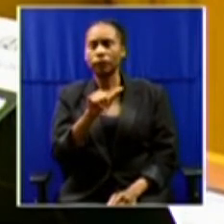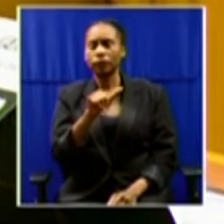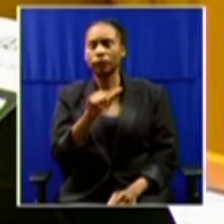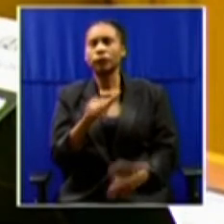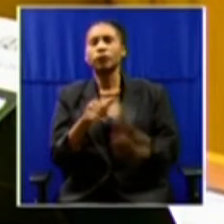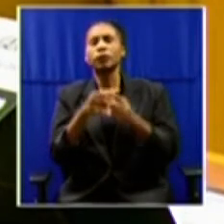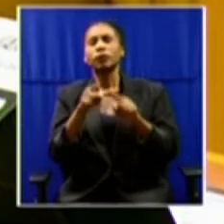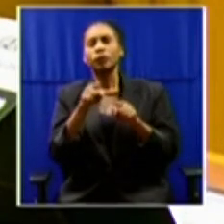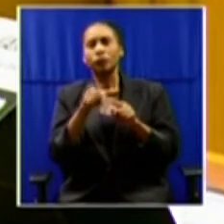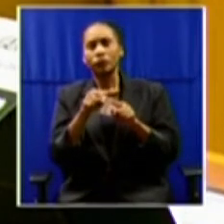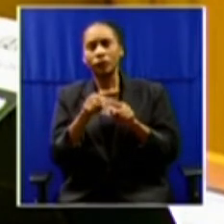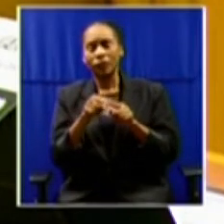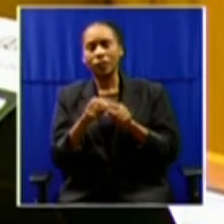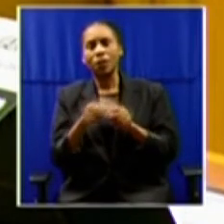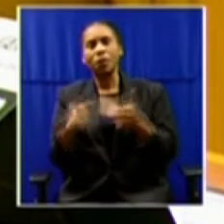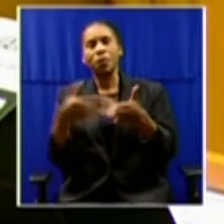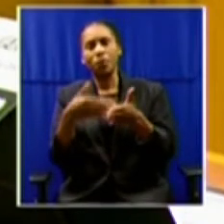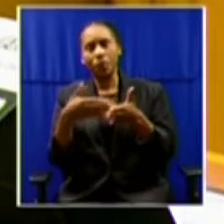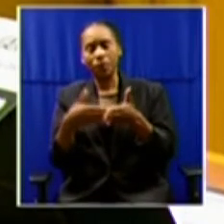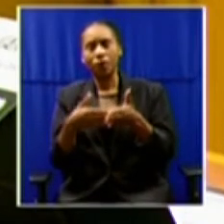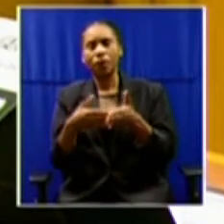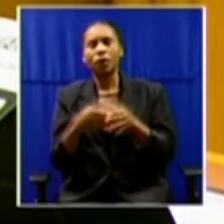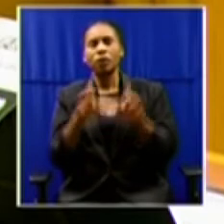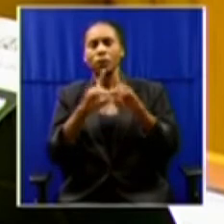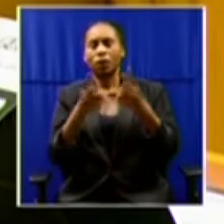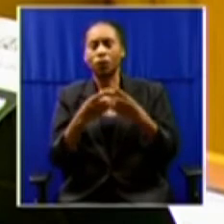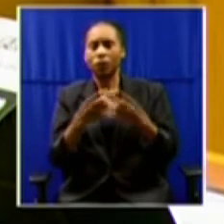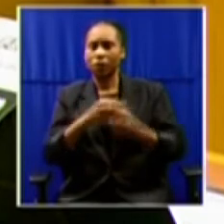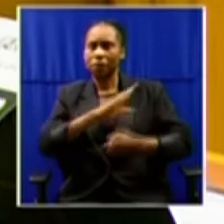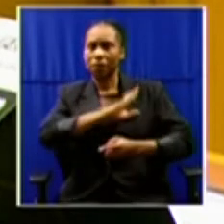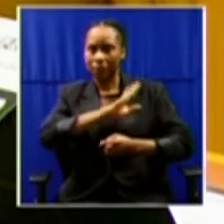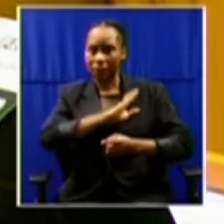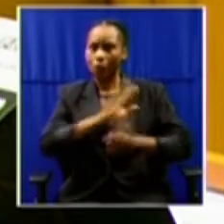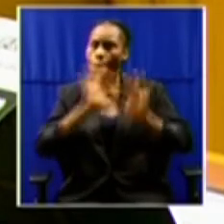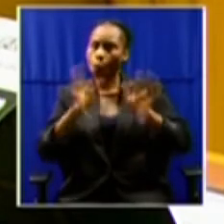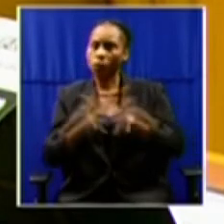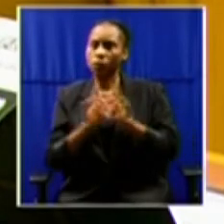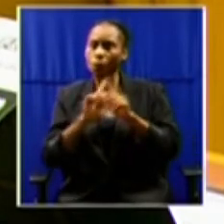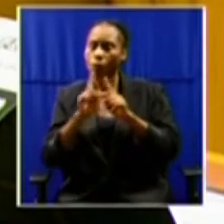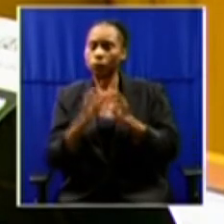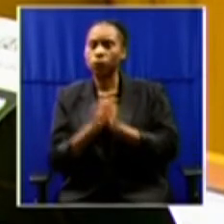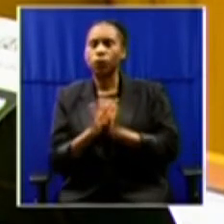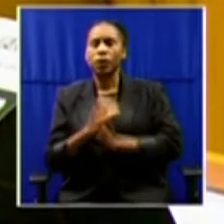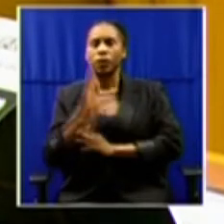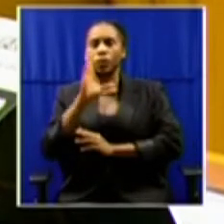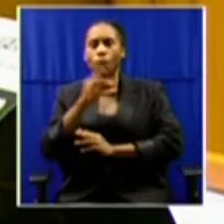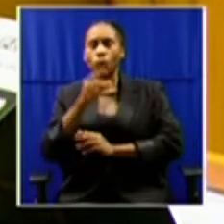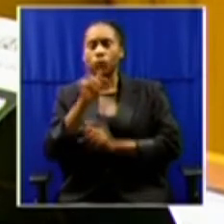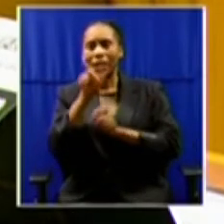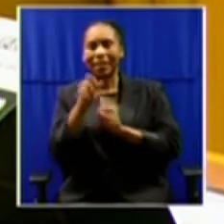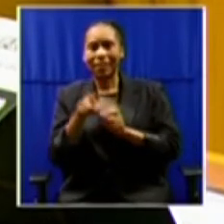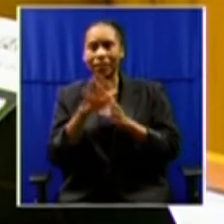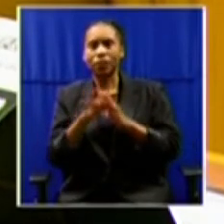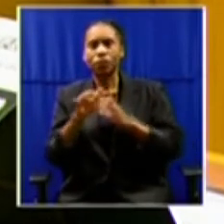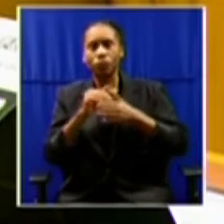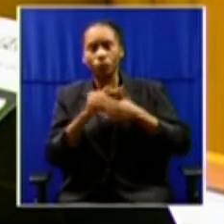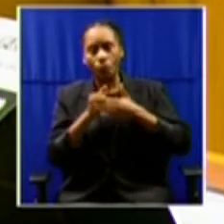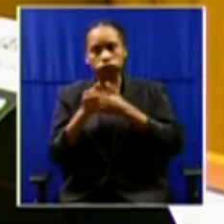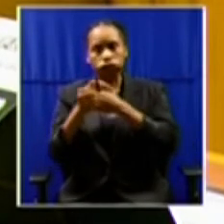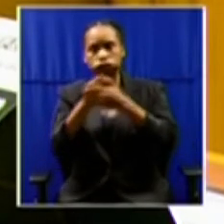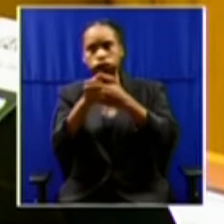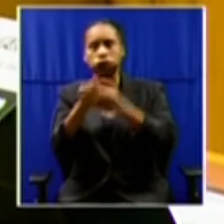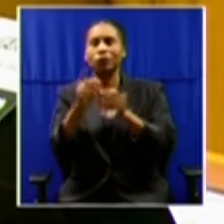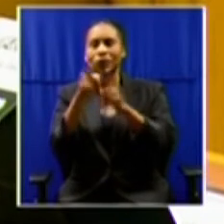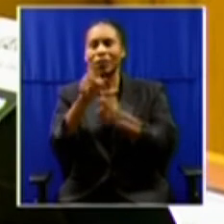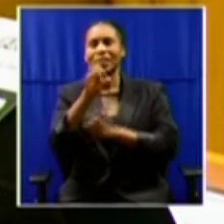the Department of Defense, except for the spokesperson, to accompany you to the Democratic Republic of